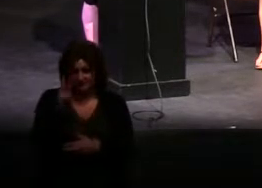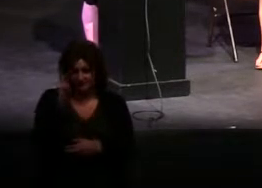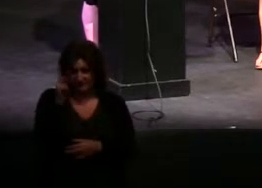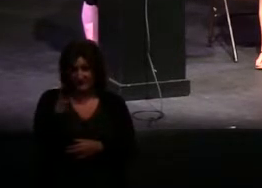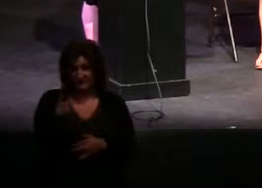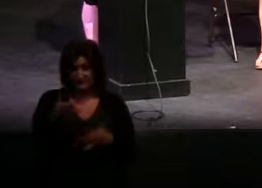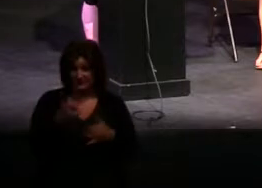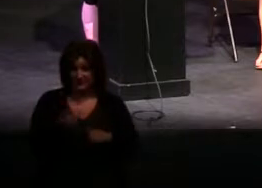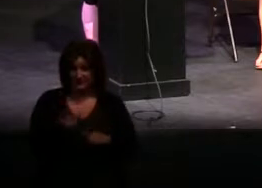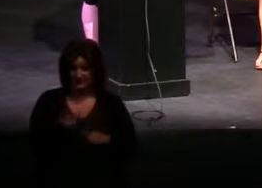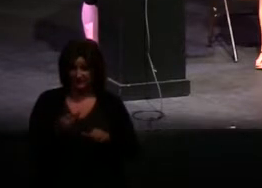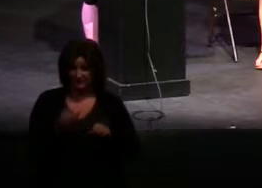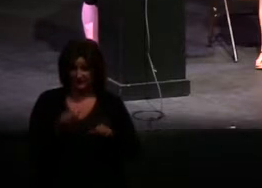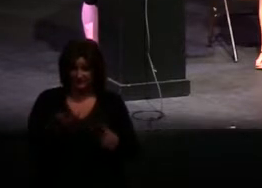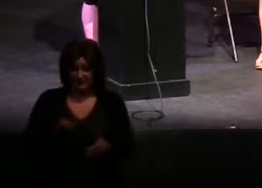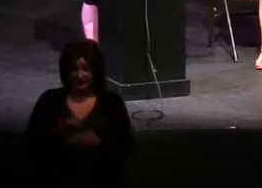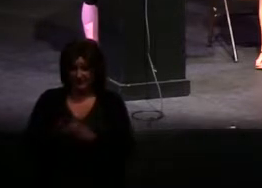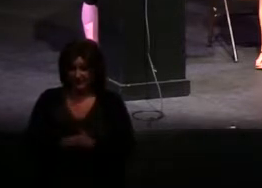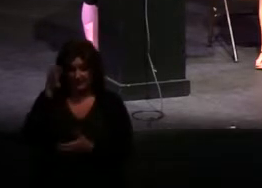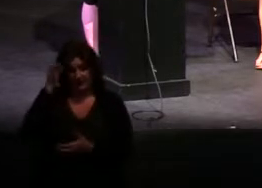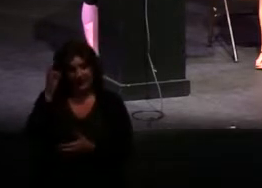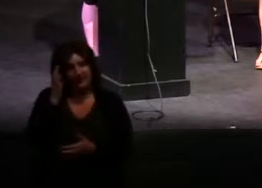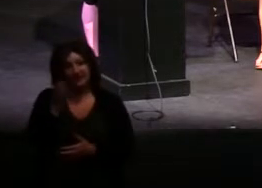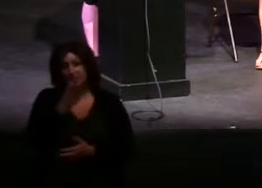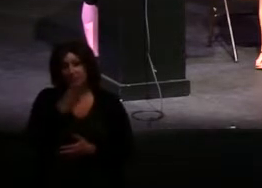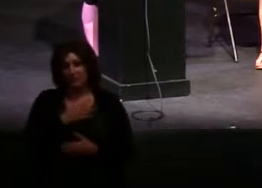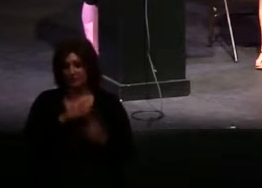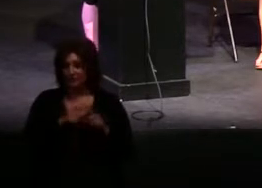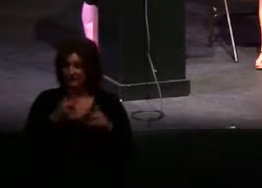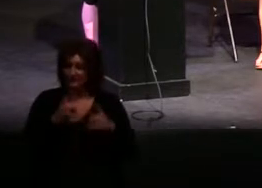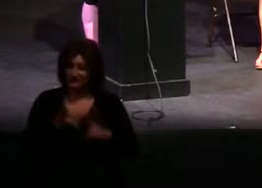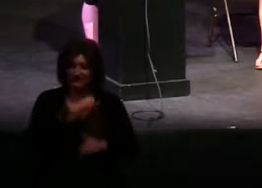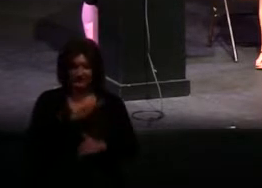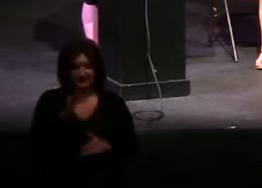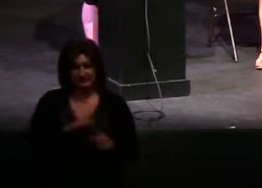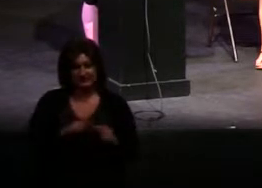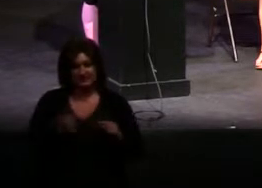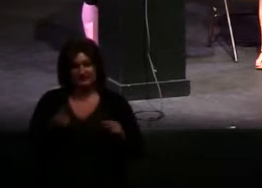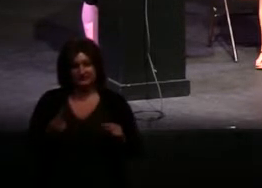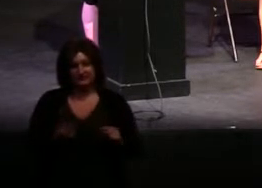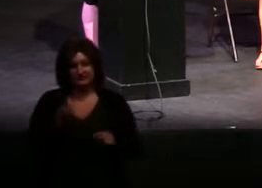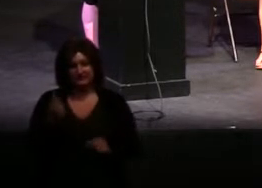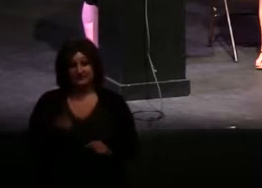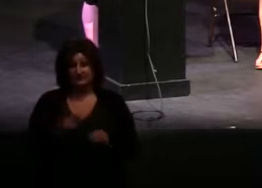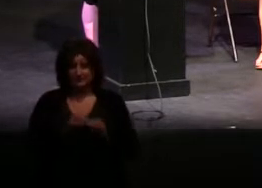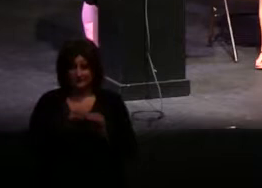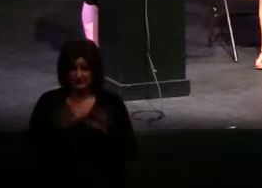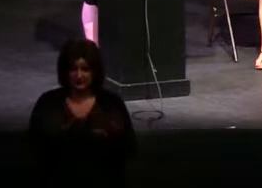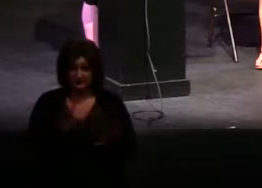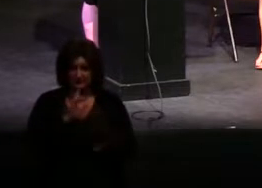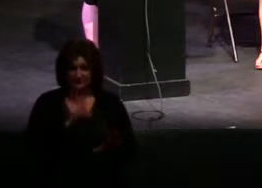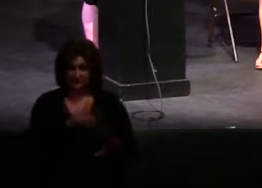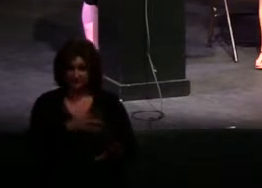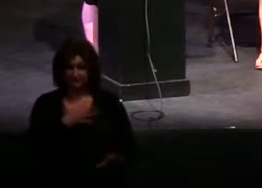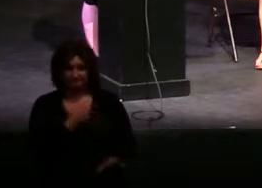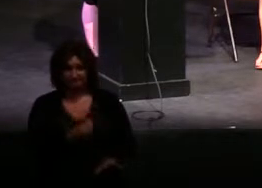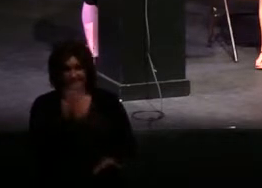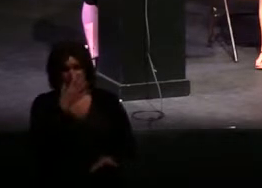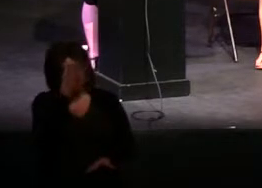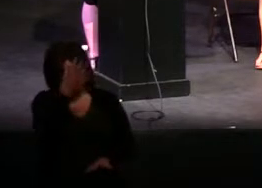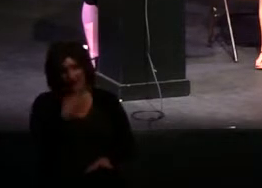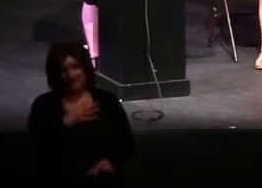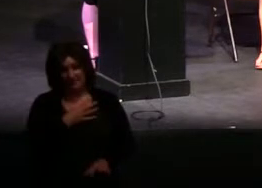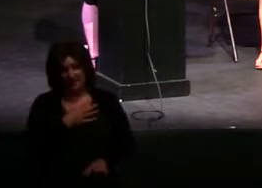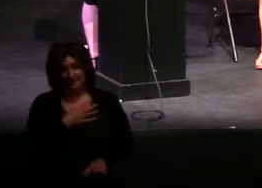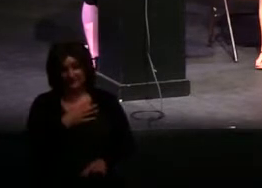so far as to marry an Indian woman, he could still never avoid the obvious truth. He was a white man.